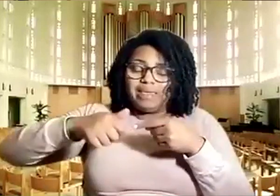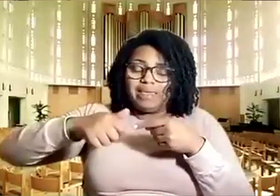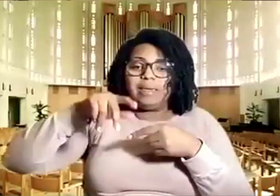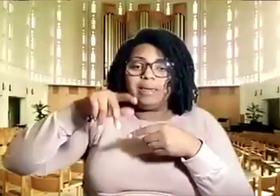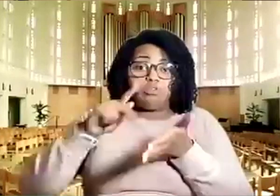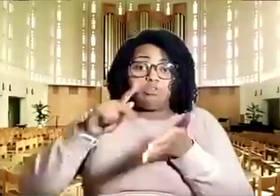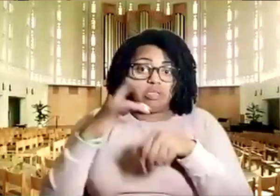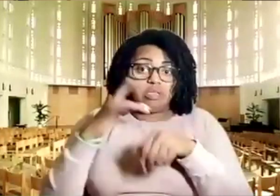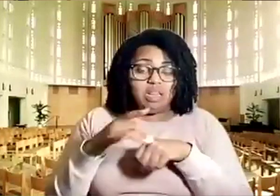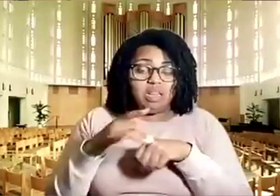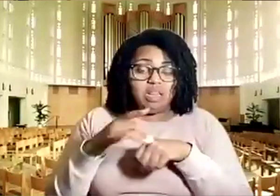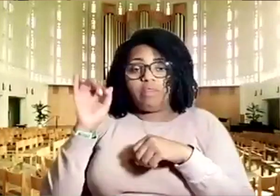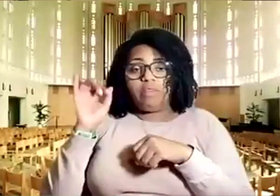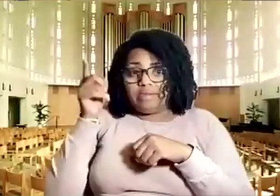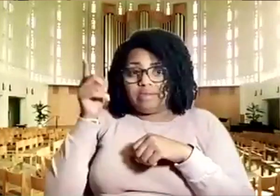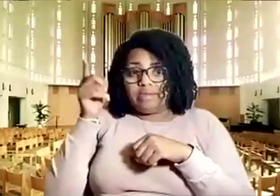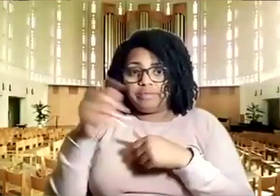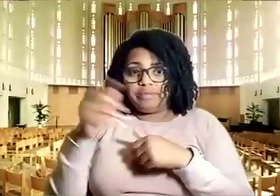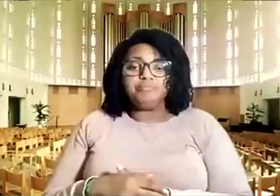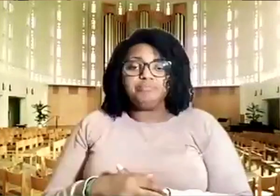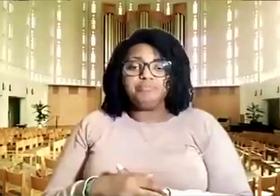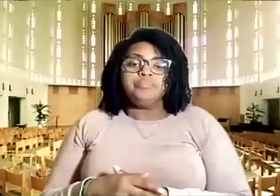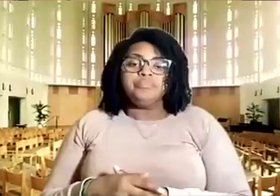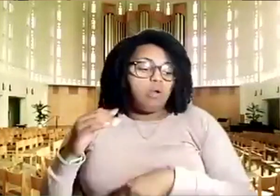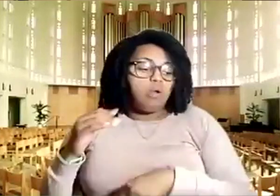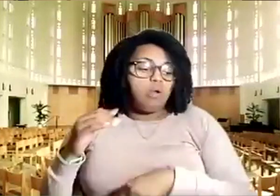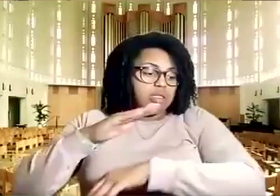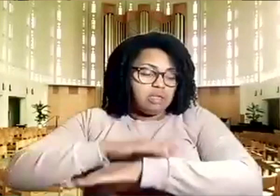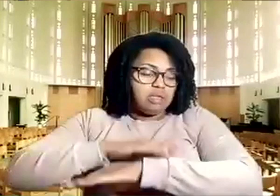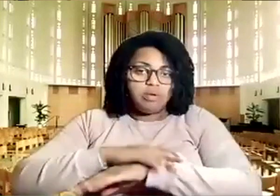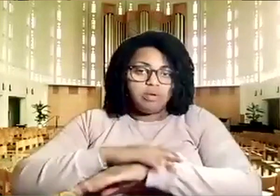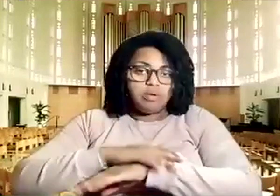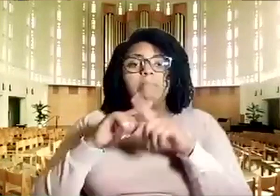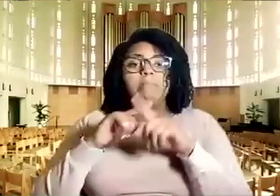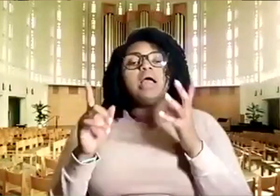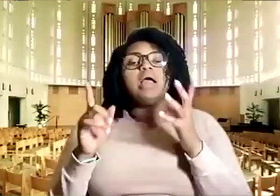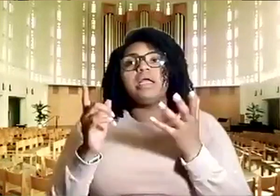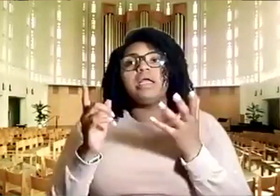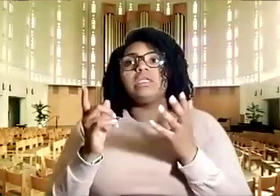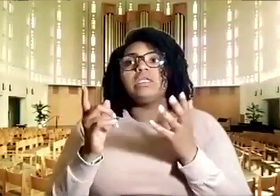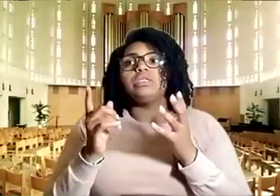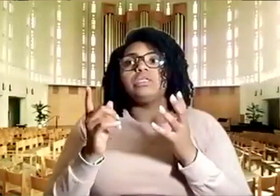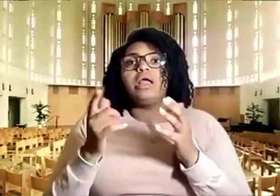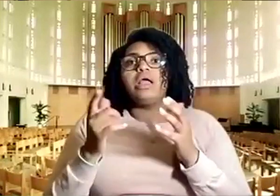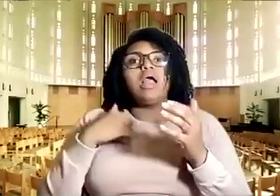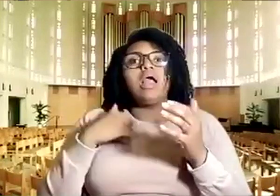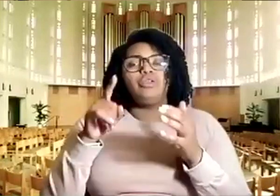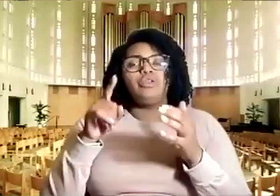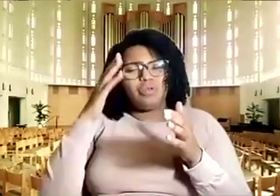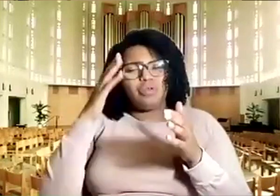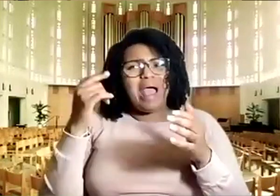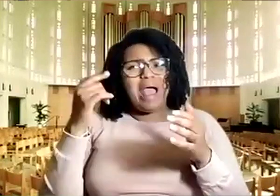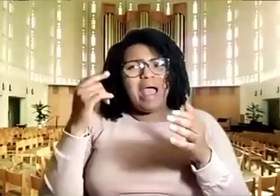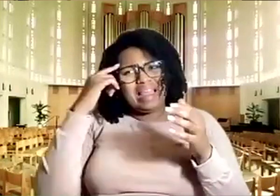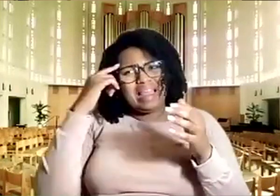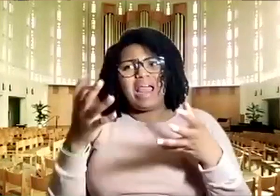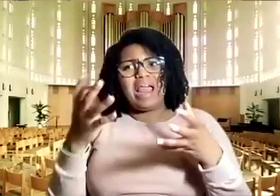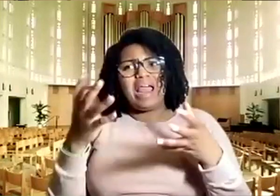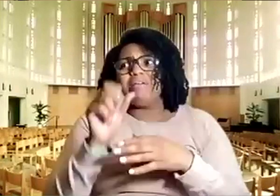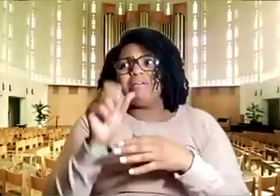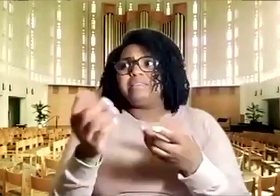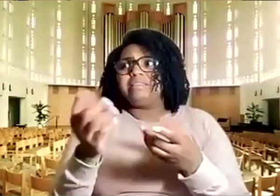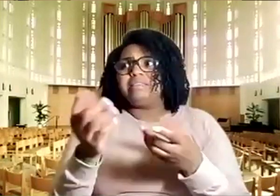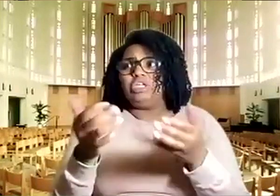the table. But basically, you know, I think a lot of us came to Plymouth because of